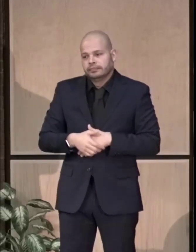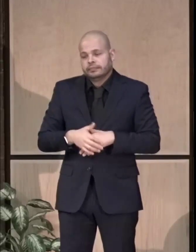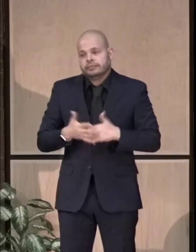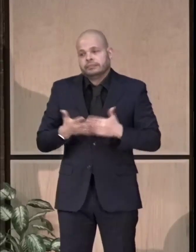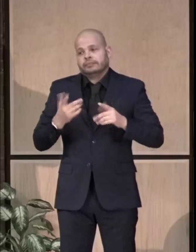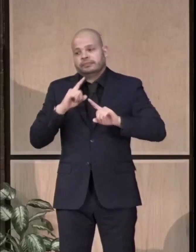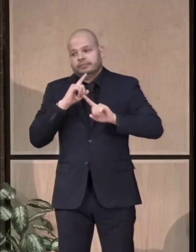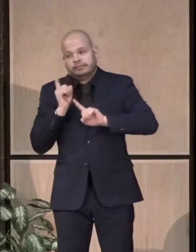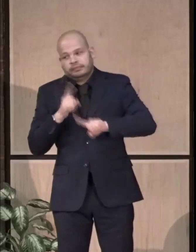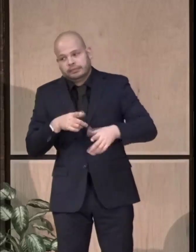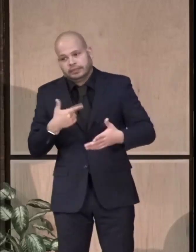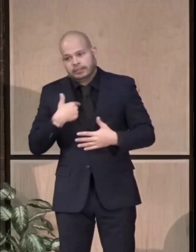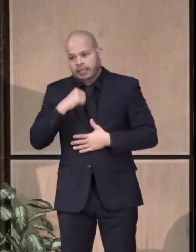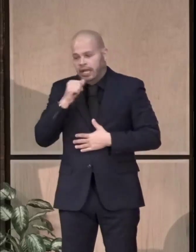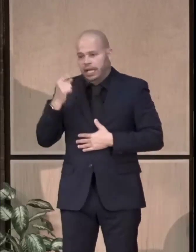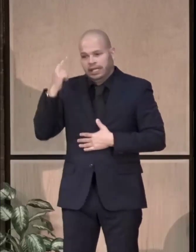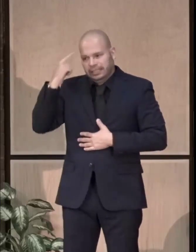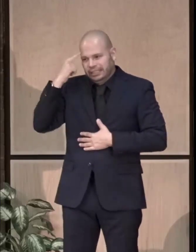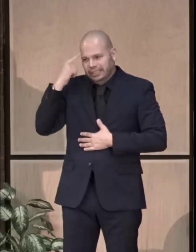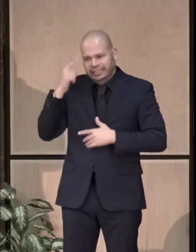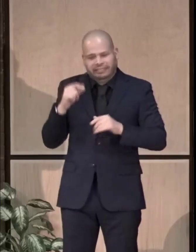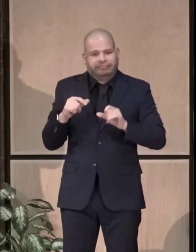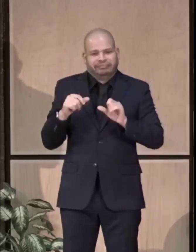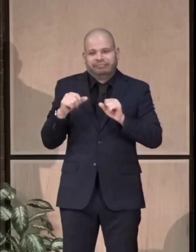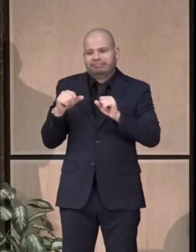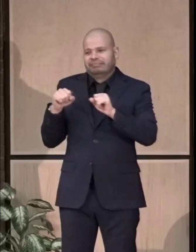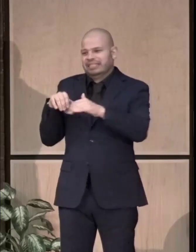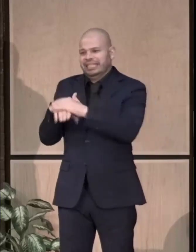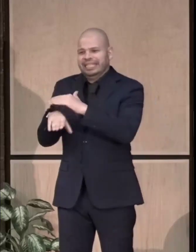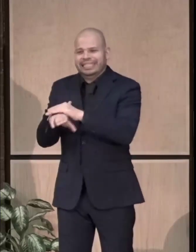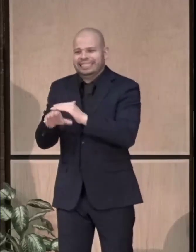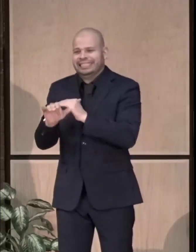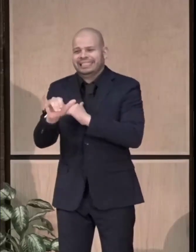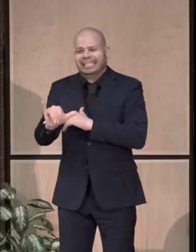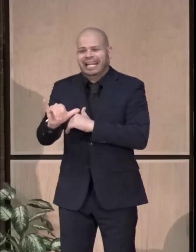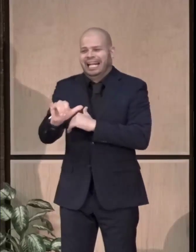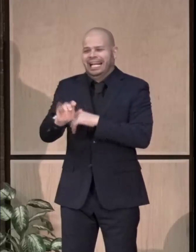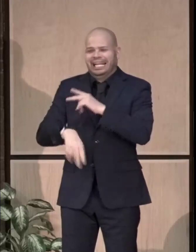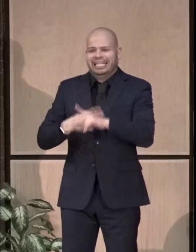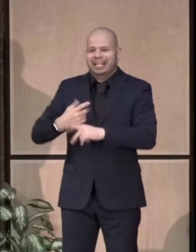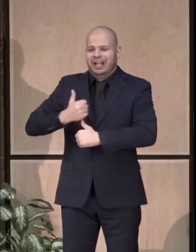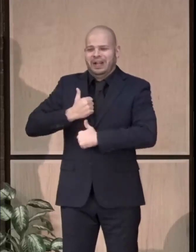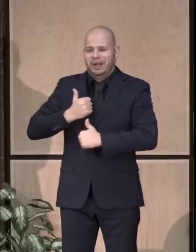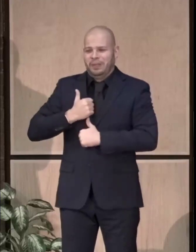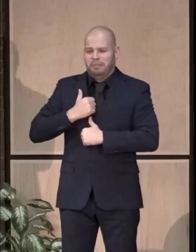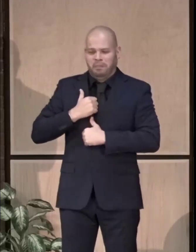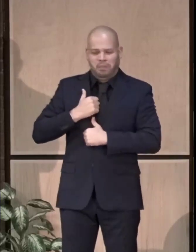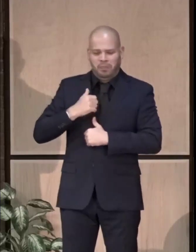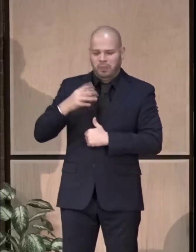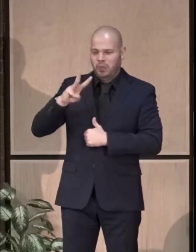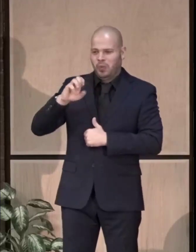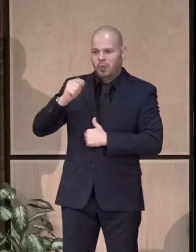I do not believe he was able to access military weapons. Yes, sir. Was his commanding officer? You knew that, right? Yes, he was on it.